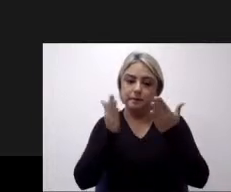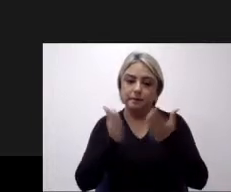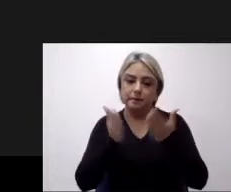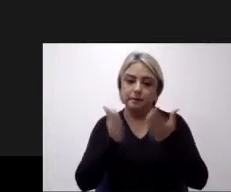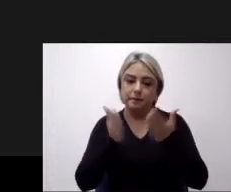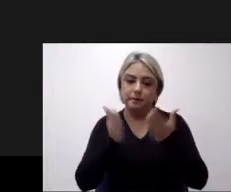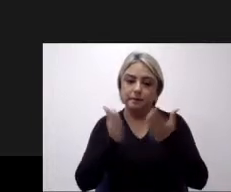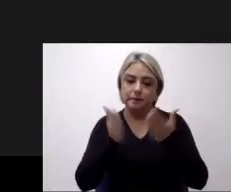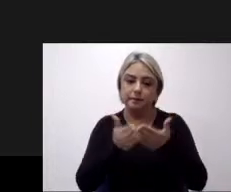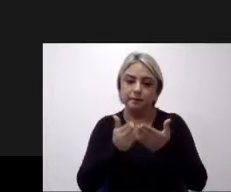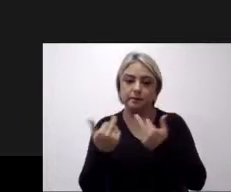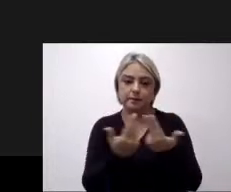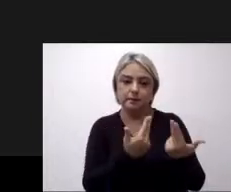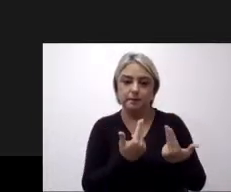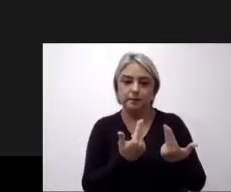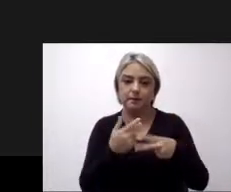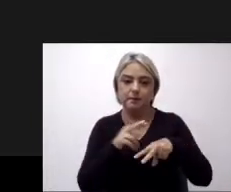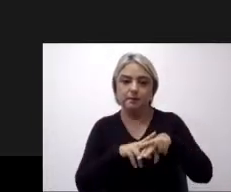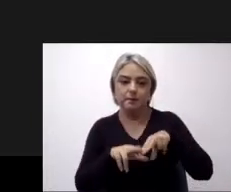Now